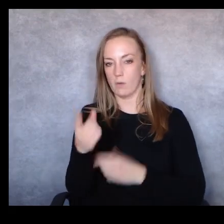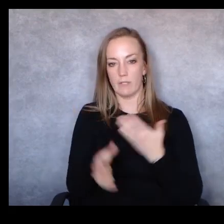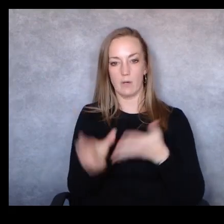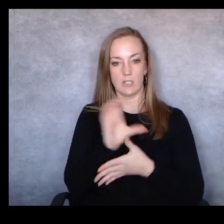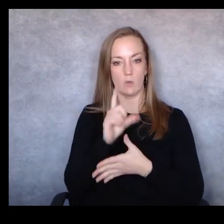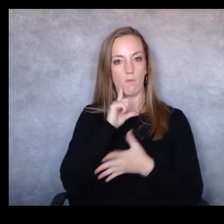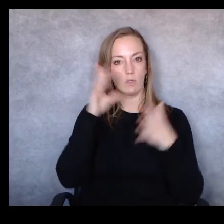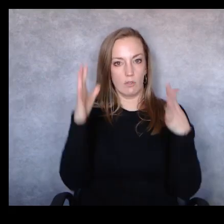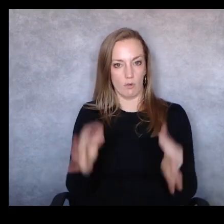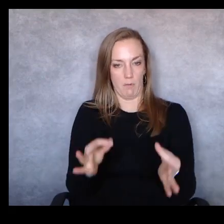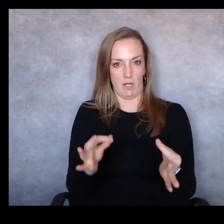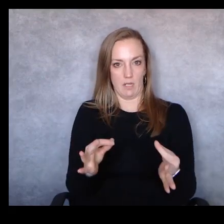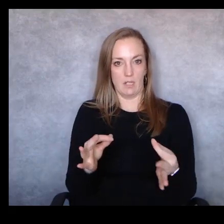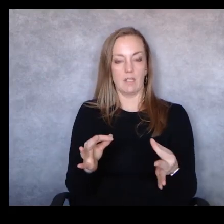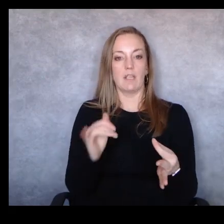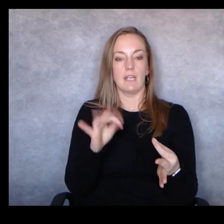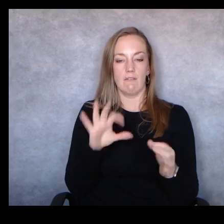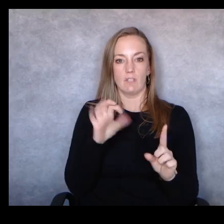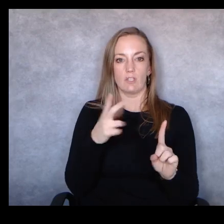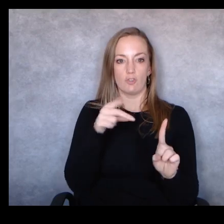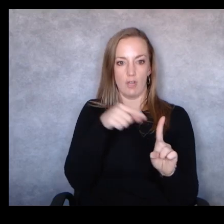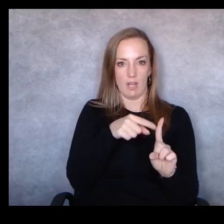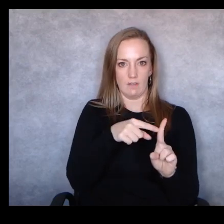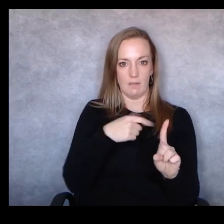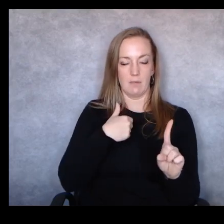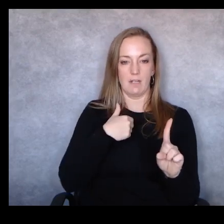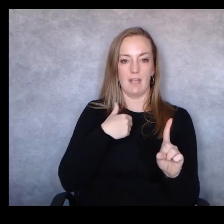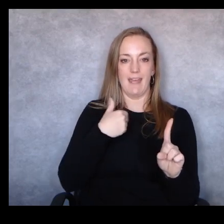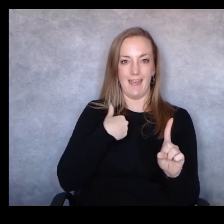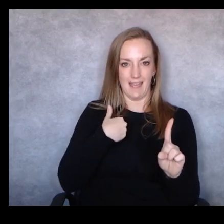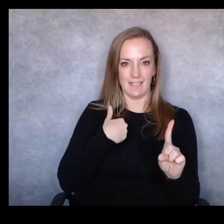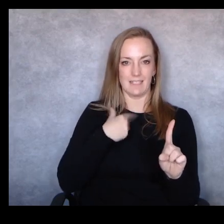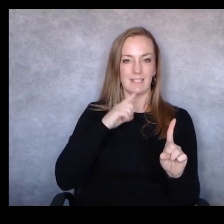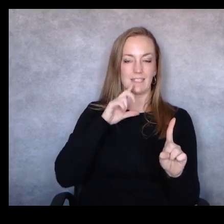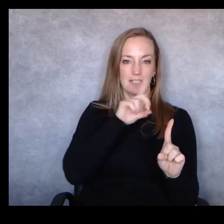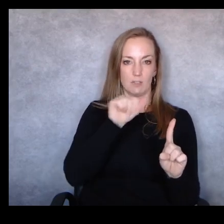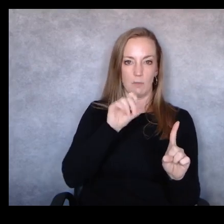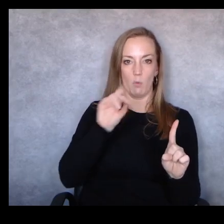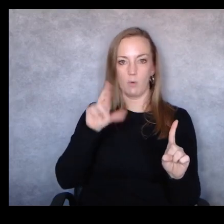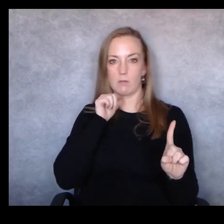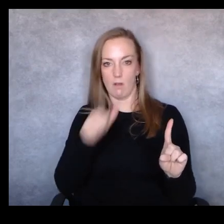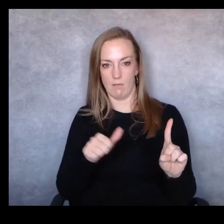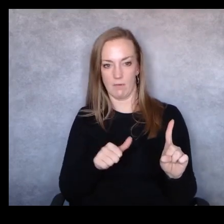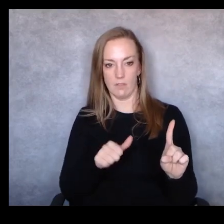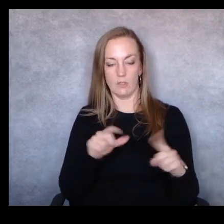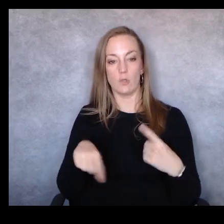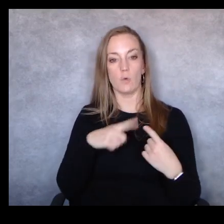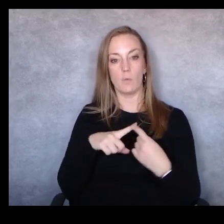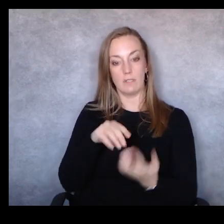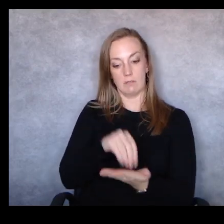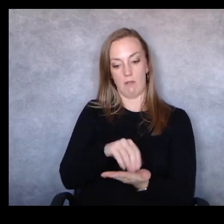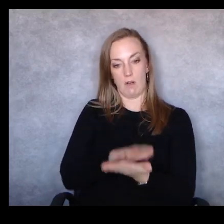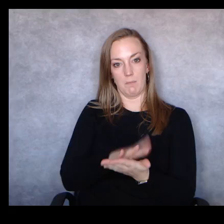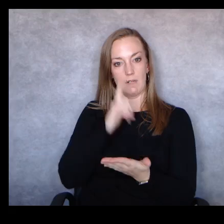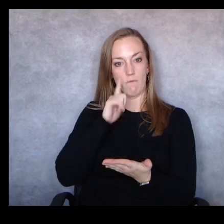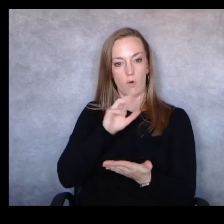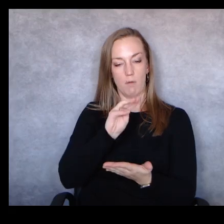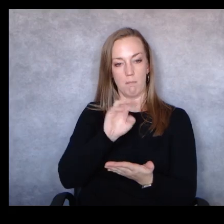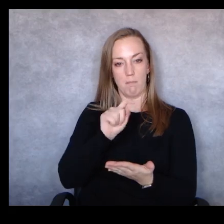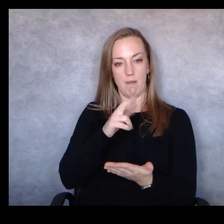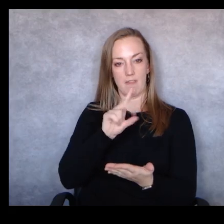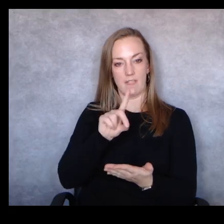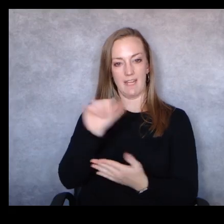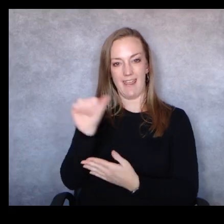for determining whether a child is a child with a disability. When documenting for Method A,